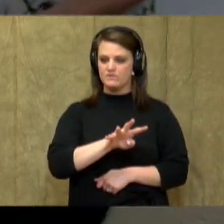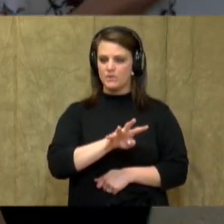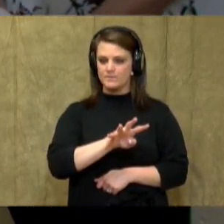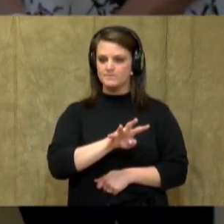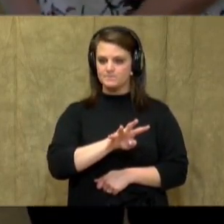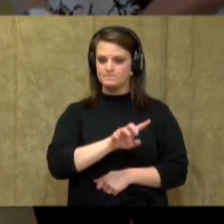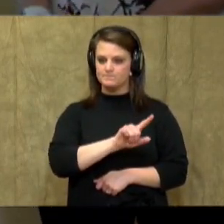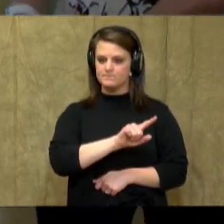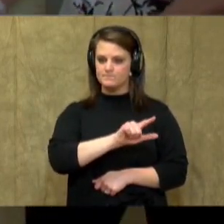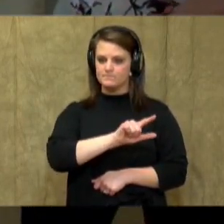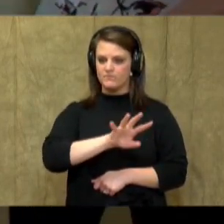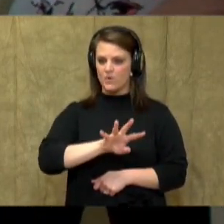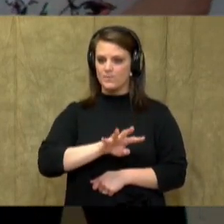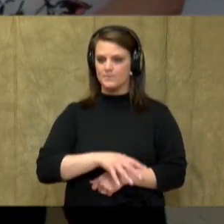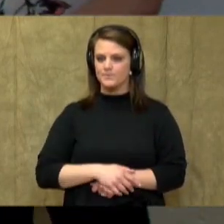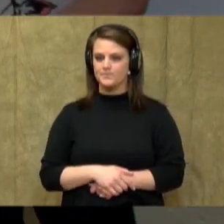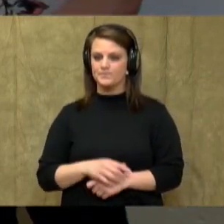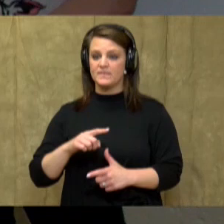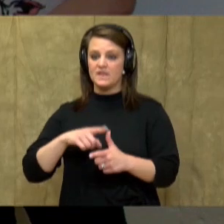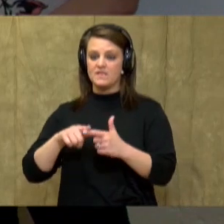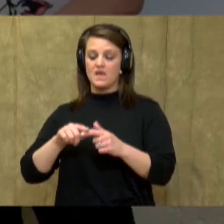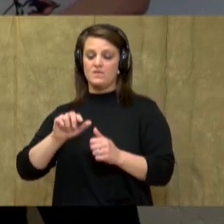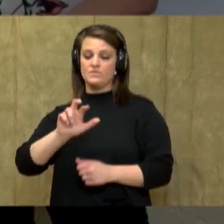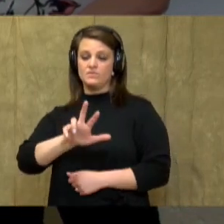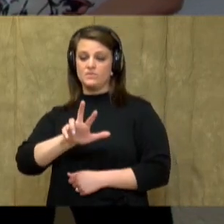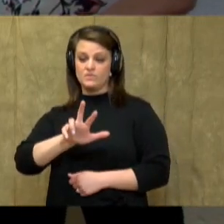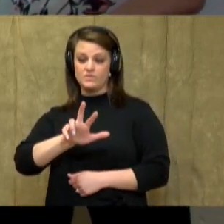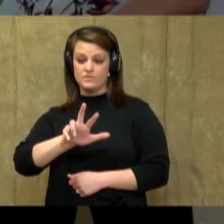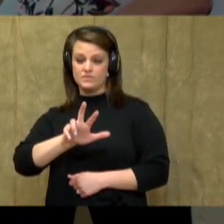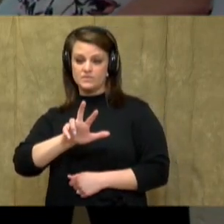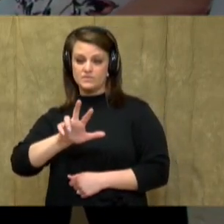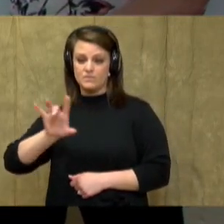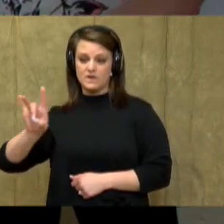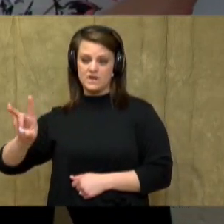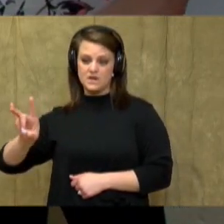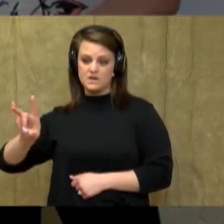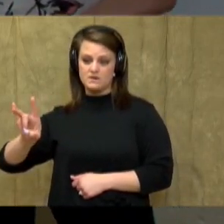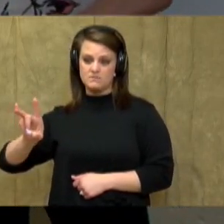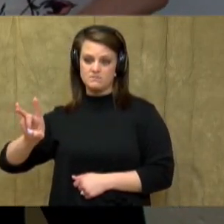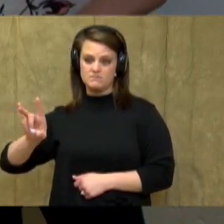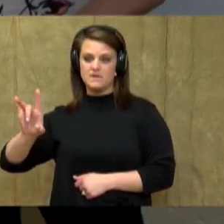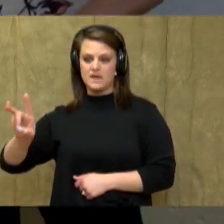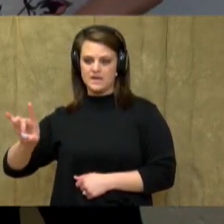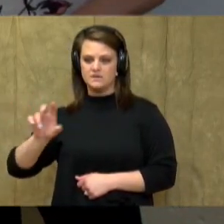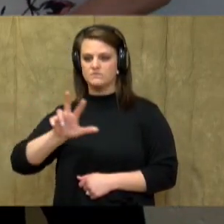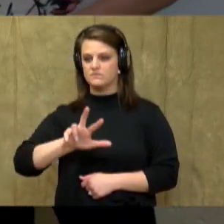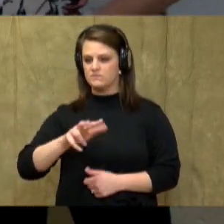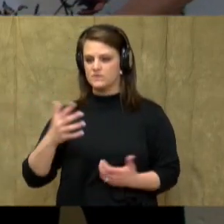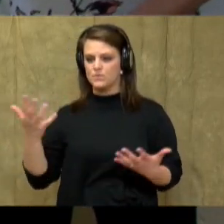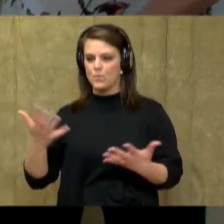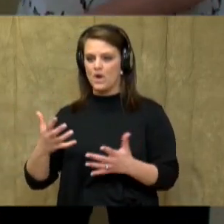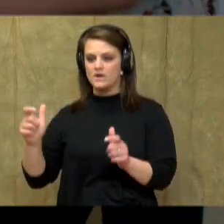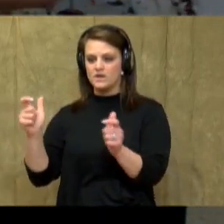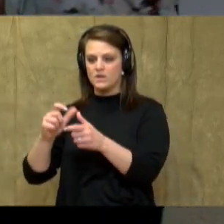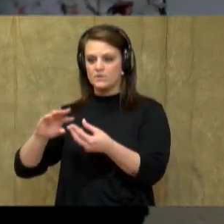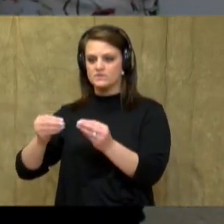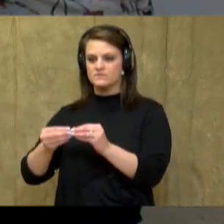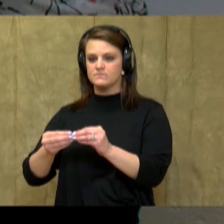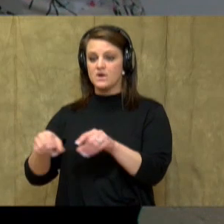24. And then the lowest common denominator for 8 and 3 is